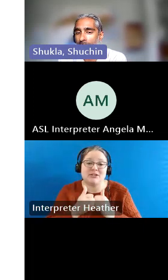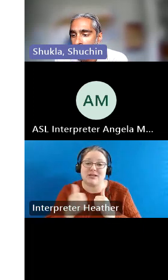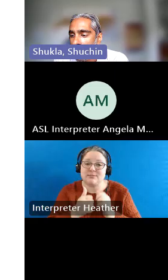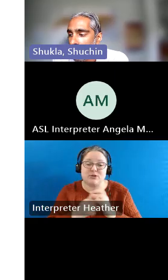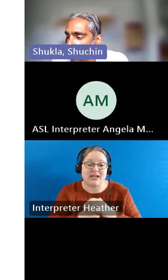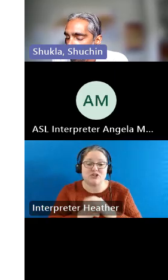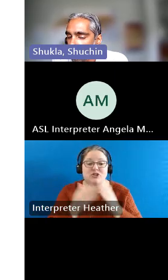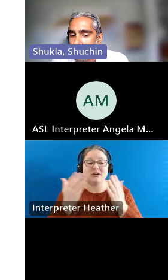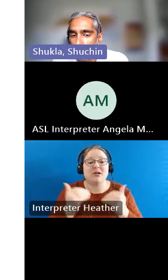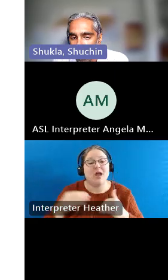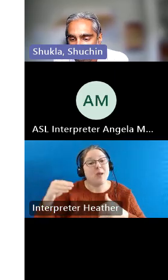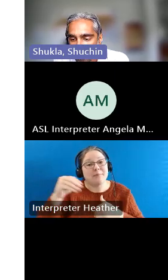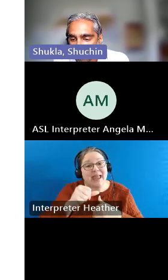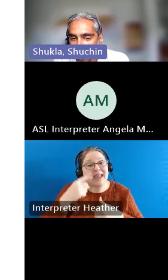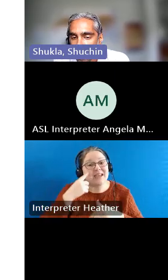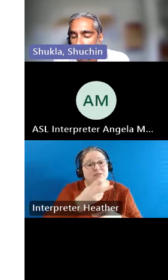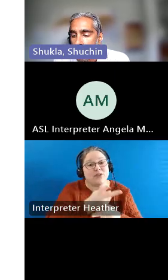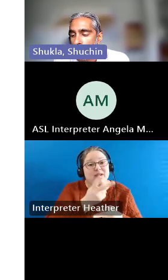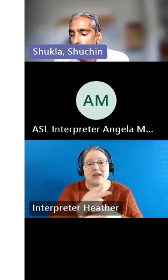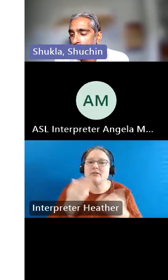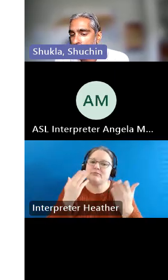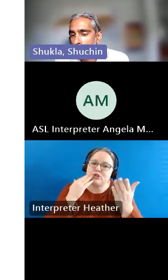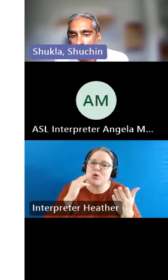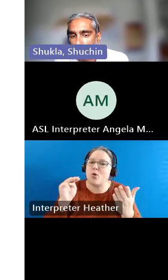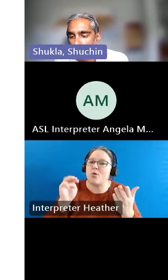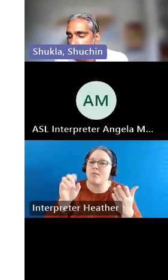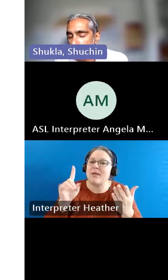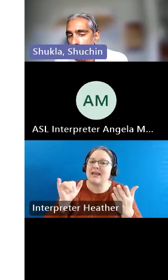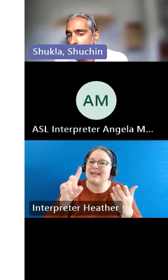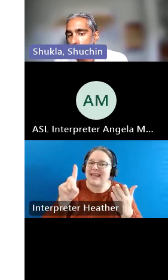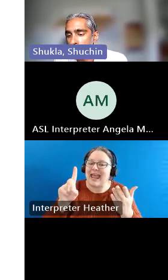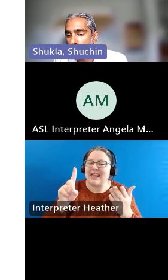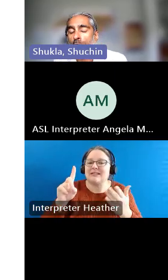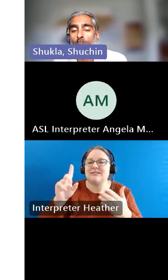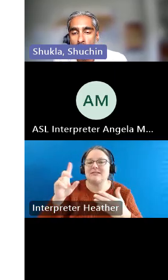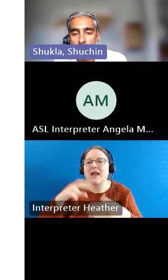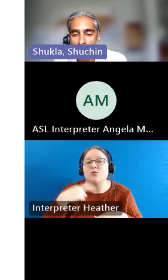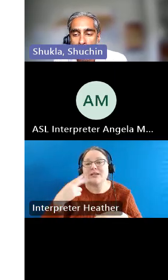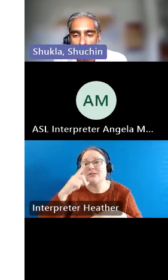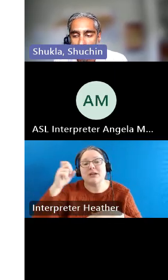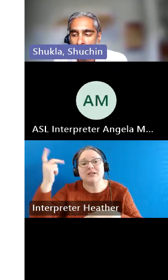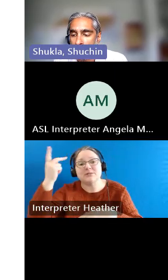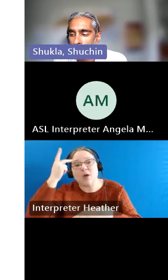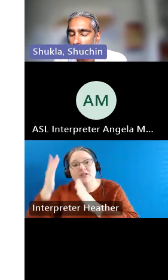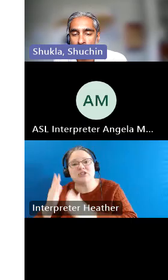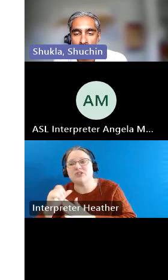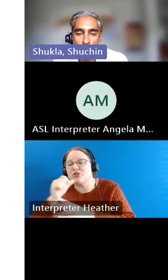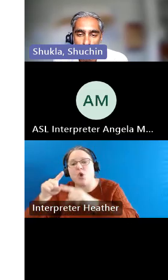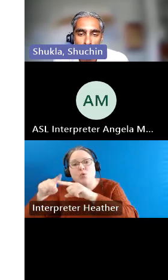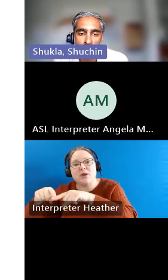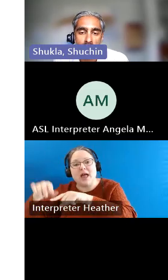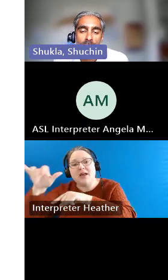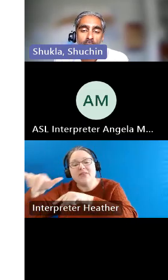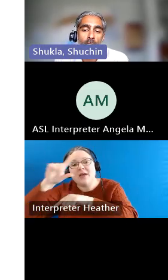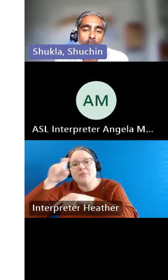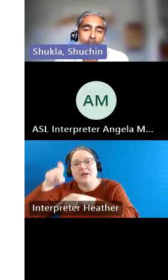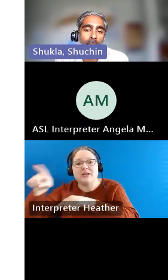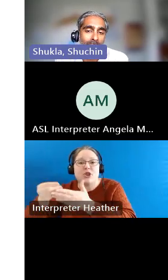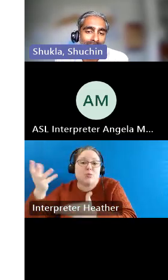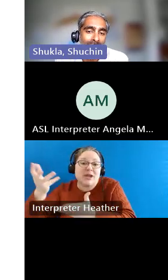our Medicaid, y'all, is at risk because of politicians who don't need to rely on Medicaid because they're